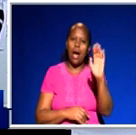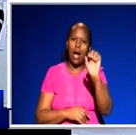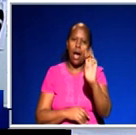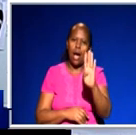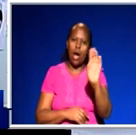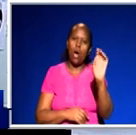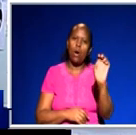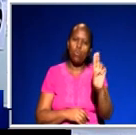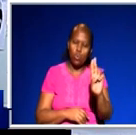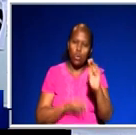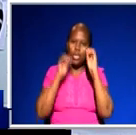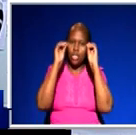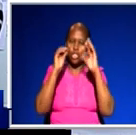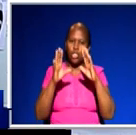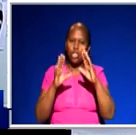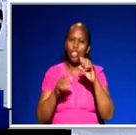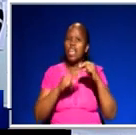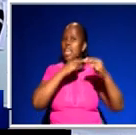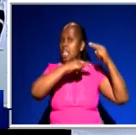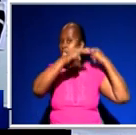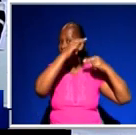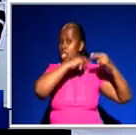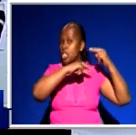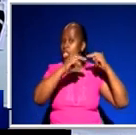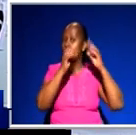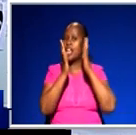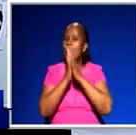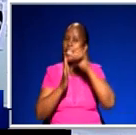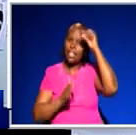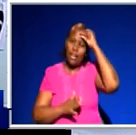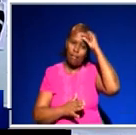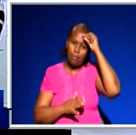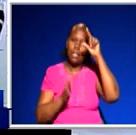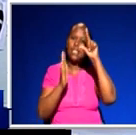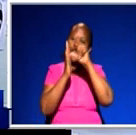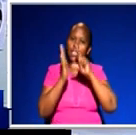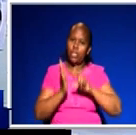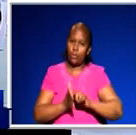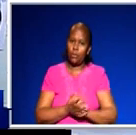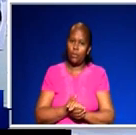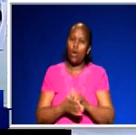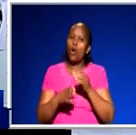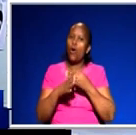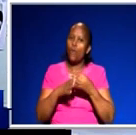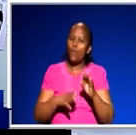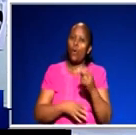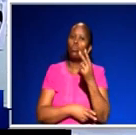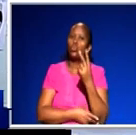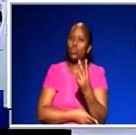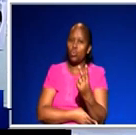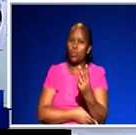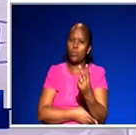presenting to you History and Government Program, Form 2.